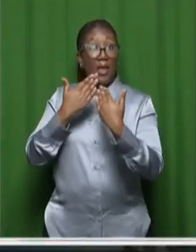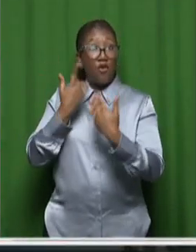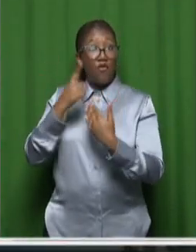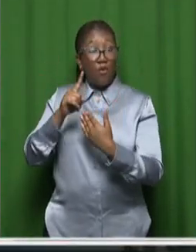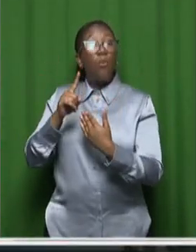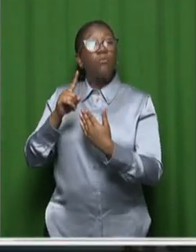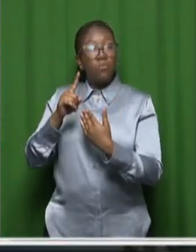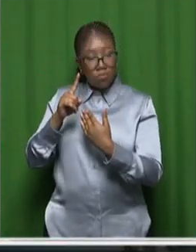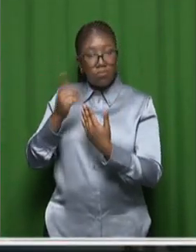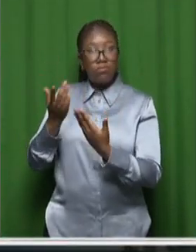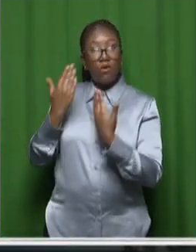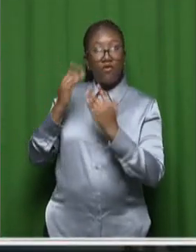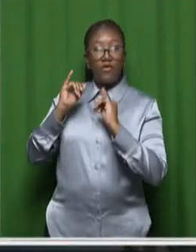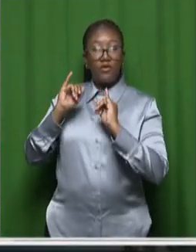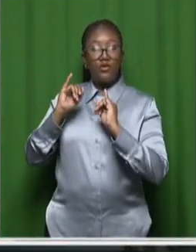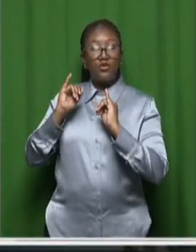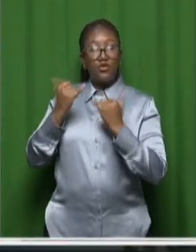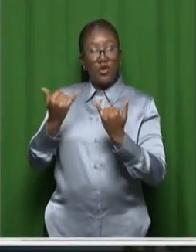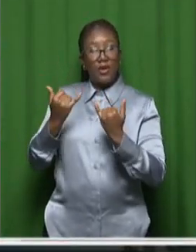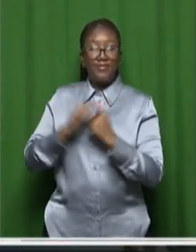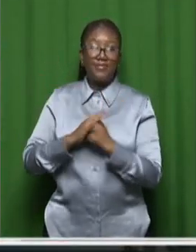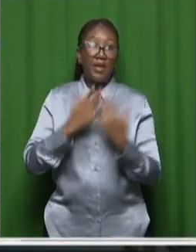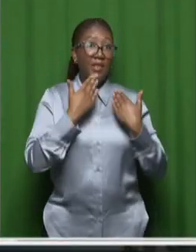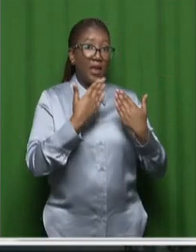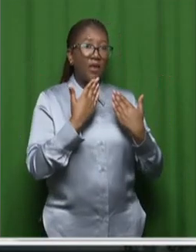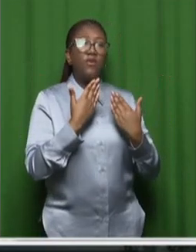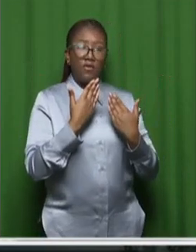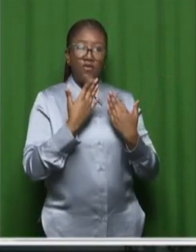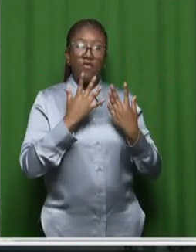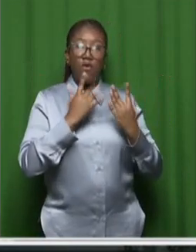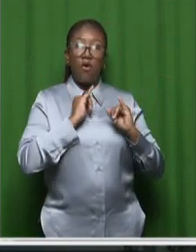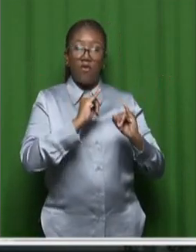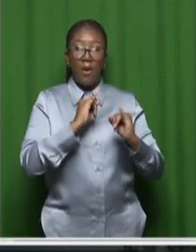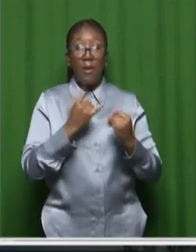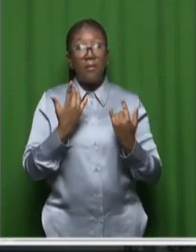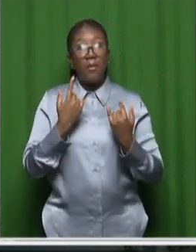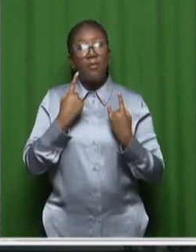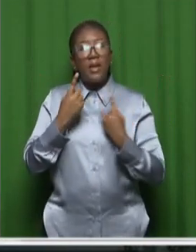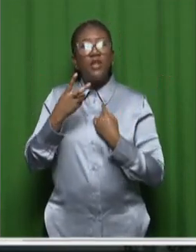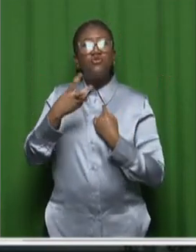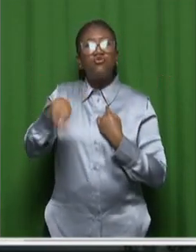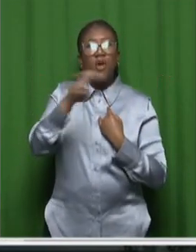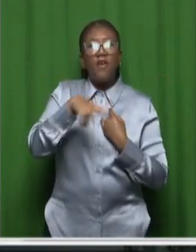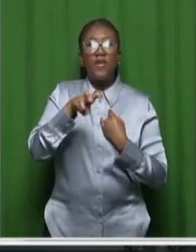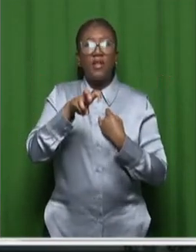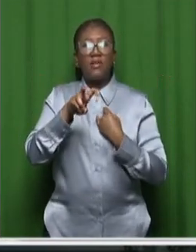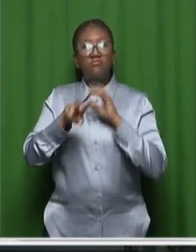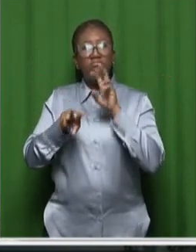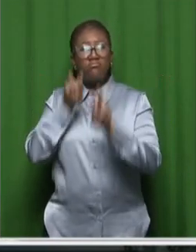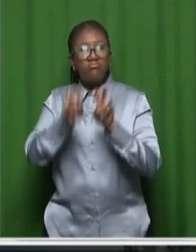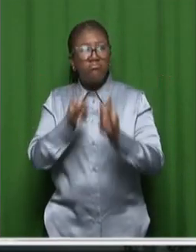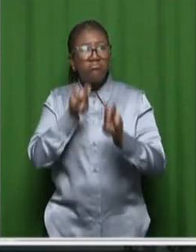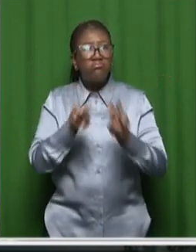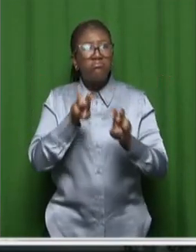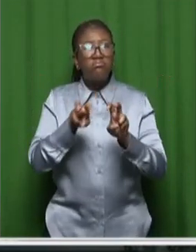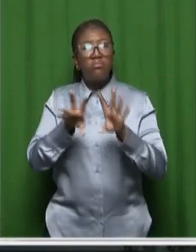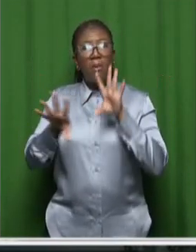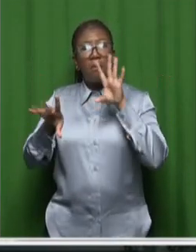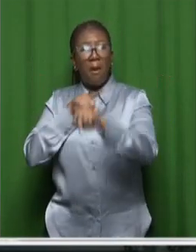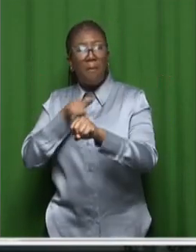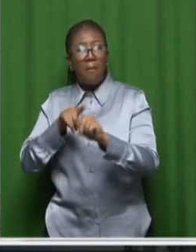Thank you for having me, Lisa. I mean, common types of travel scams. Talk to us about that. How does one actually spot these travel scams?